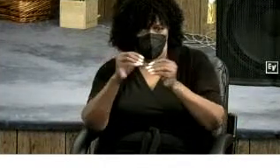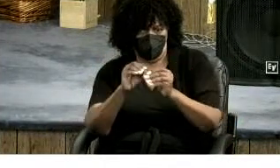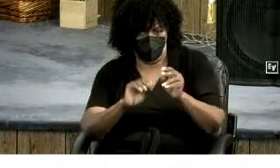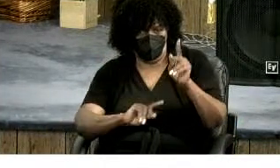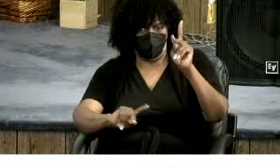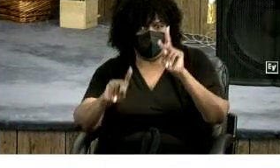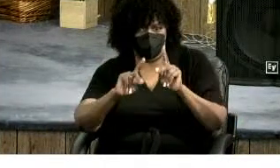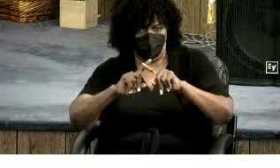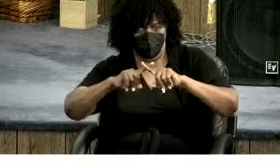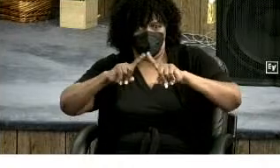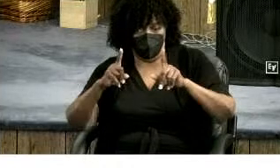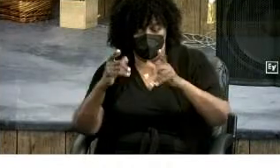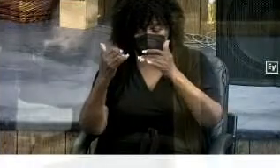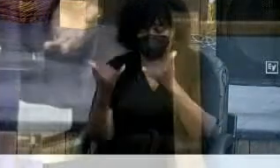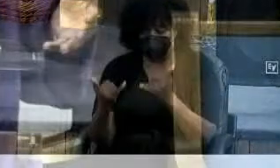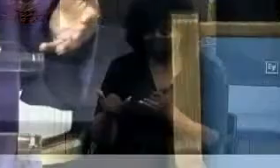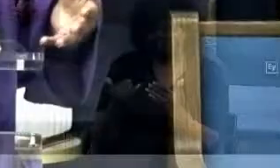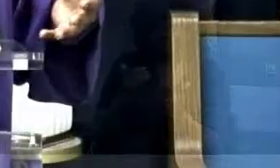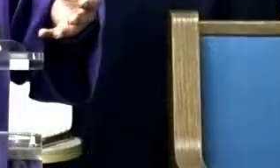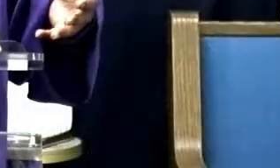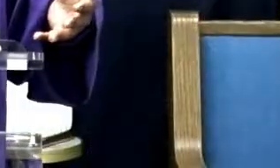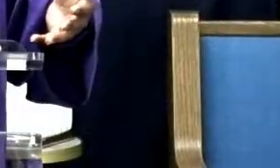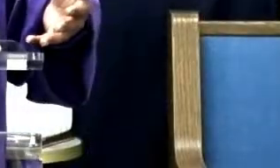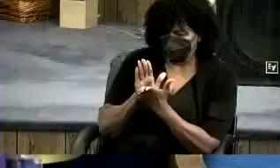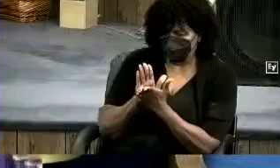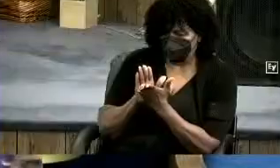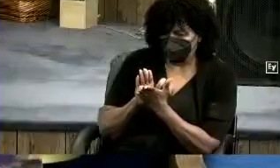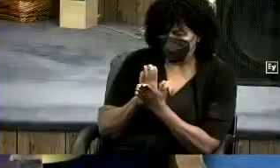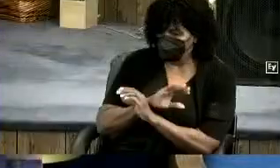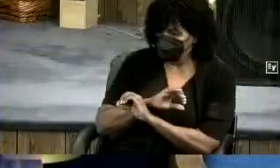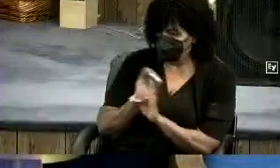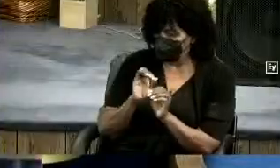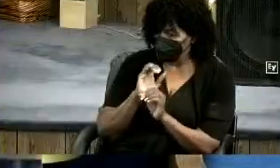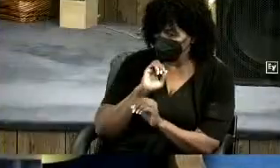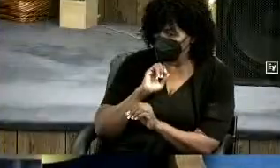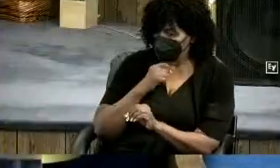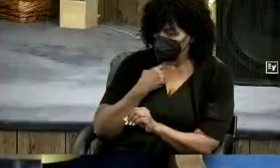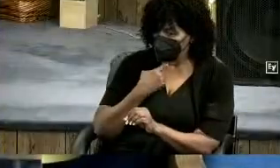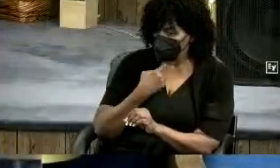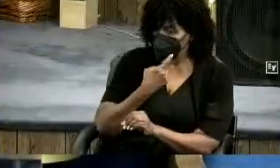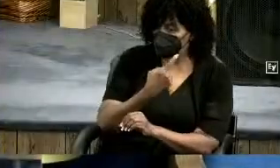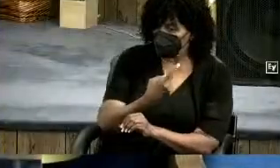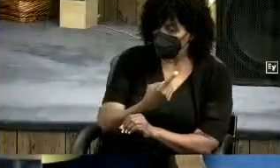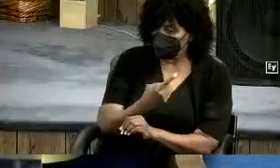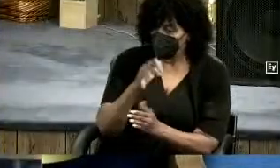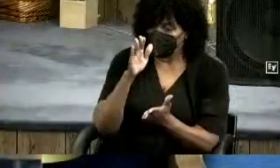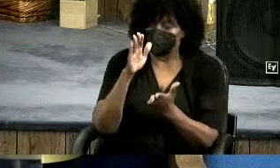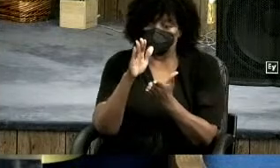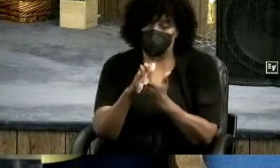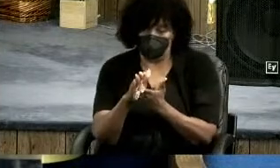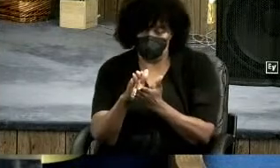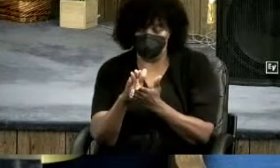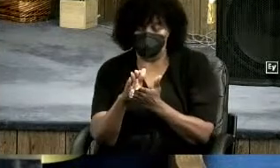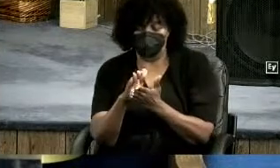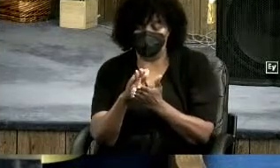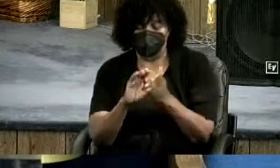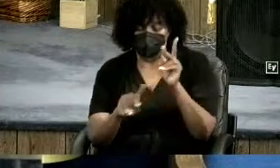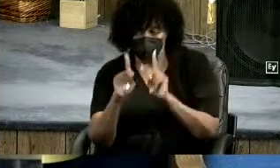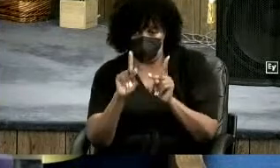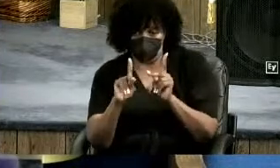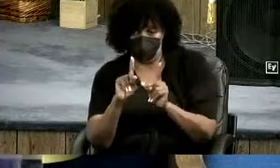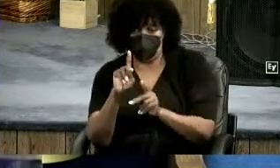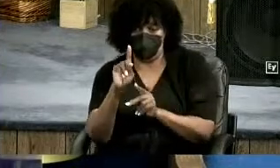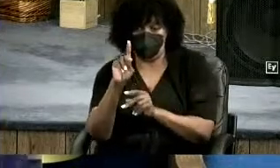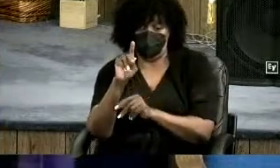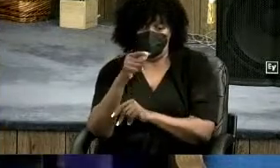real hardcore Christians, you better not tell nobody. You're a minority in this country. And then on top of